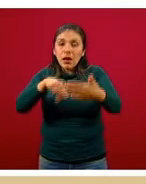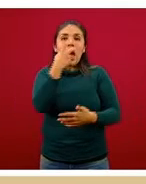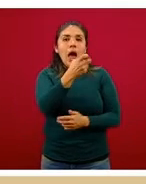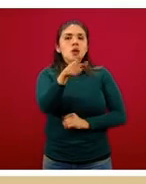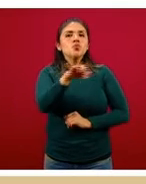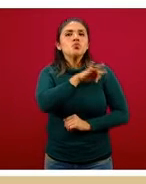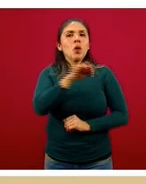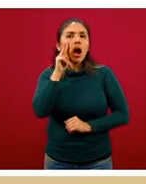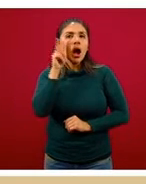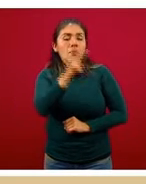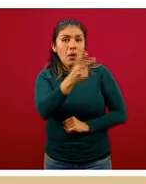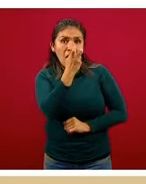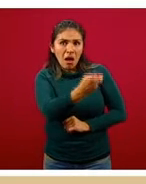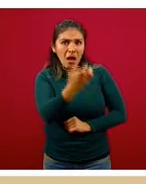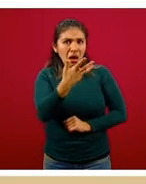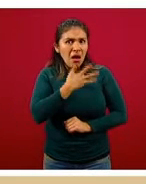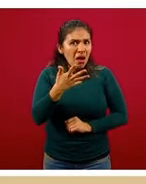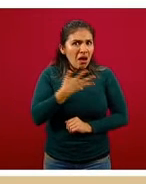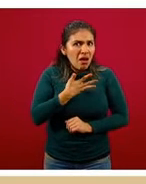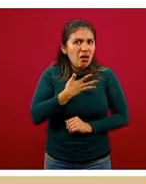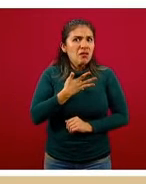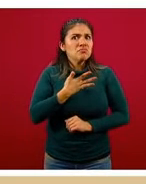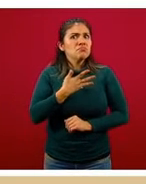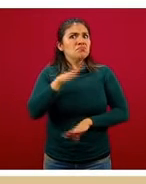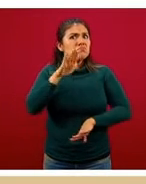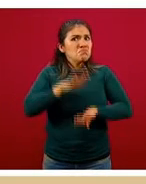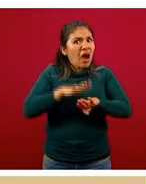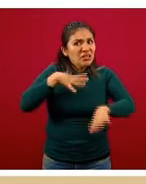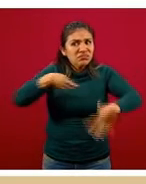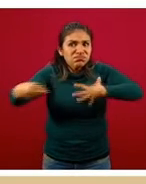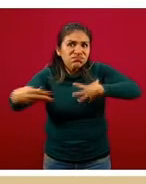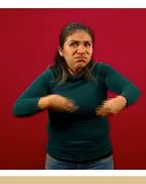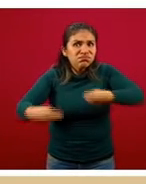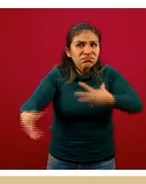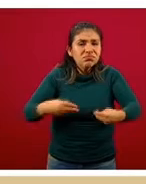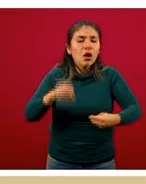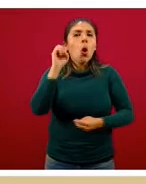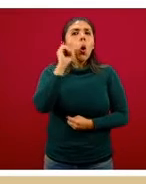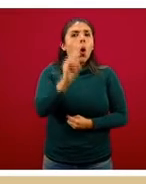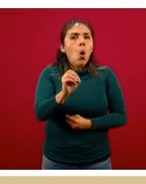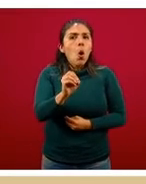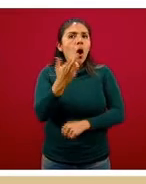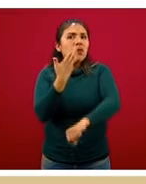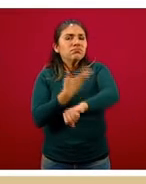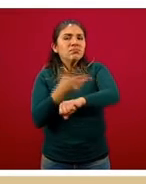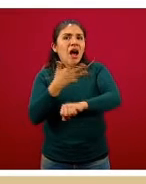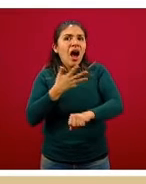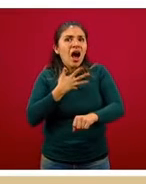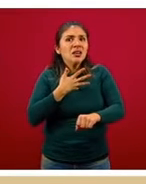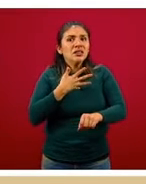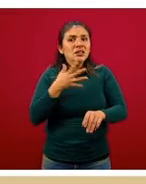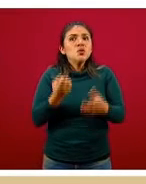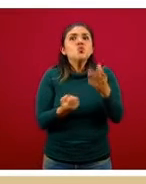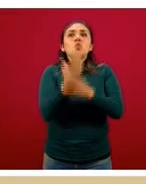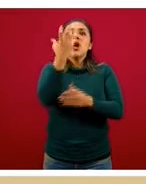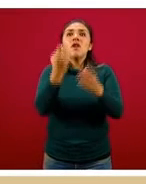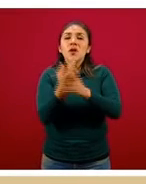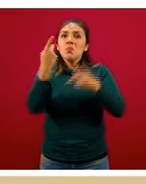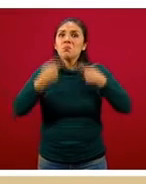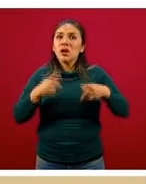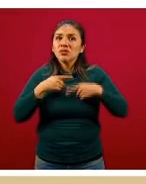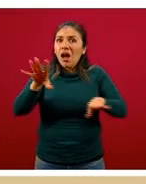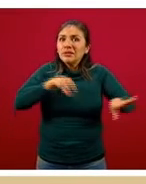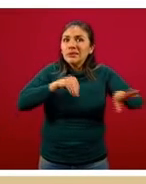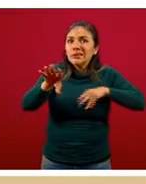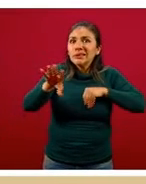an important statistic to monitor, because through the monitoring of these occupancy